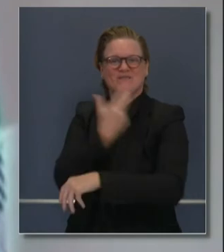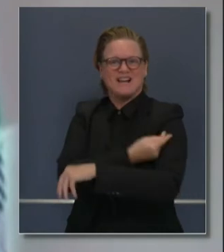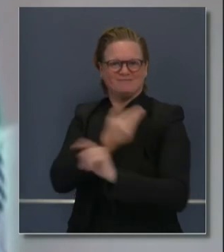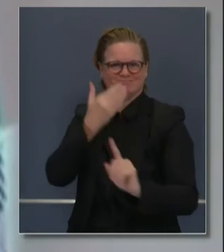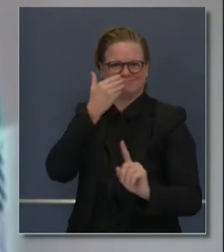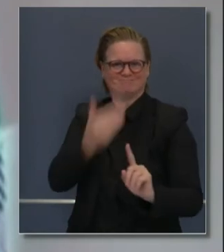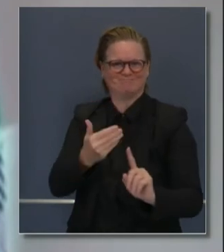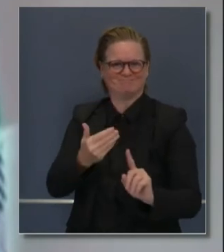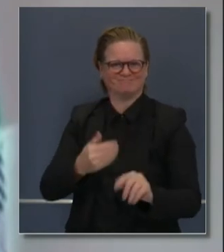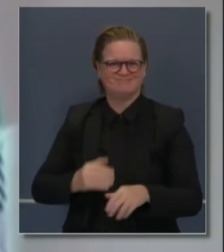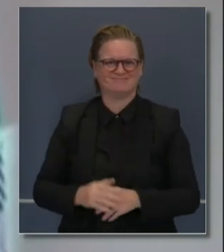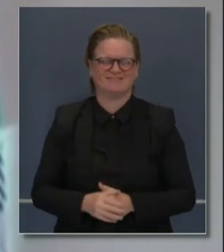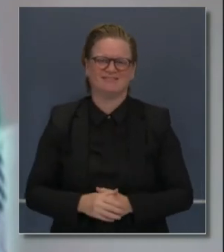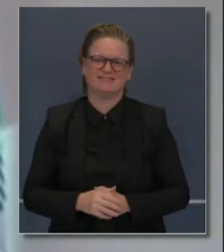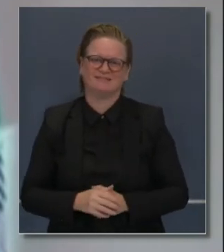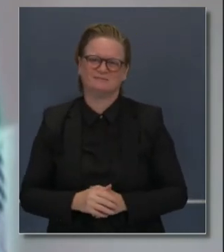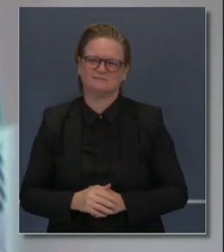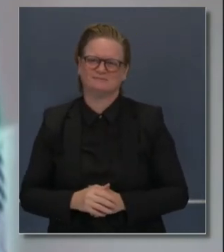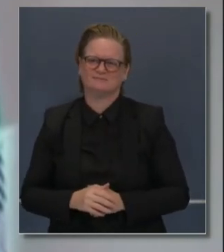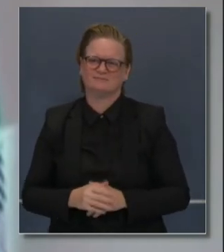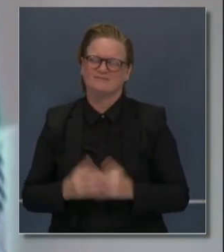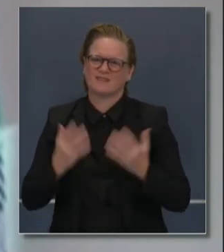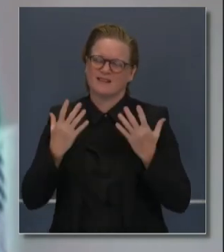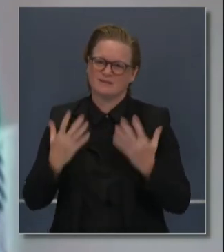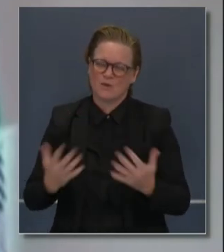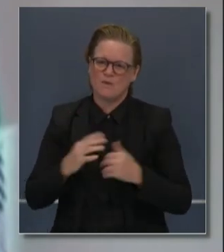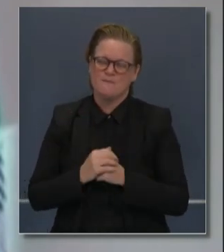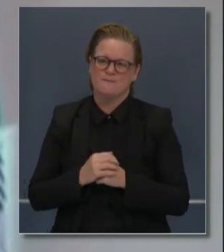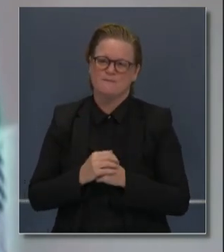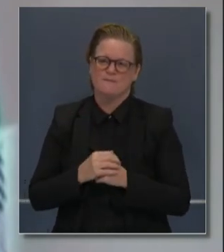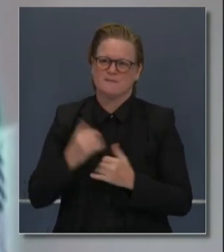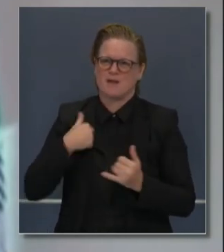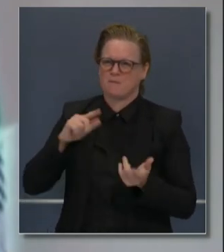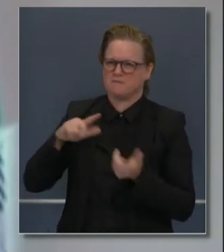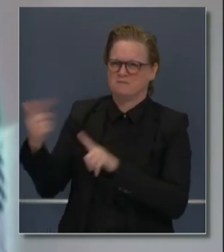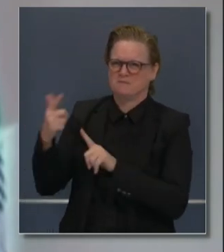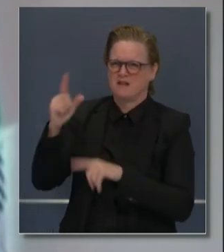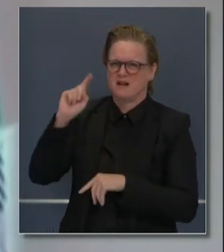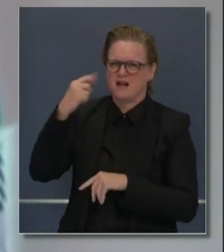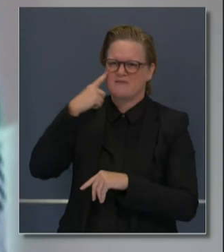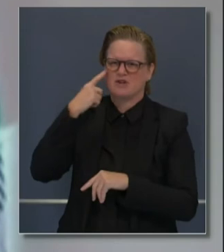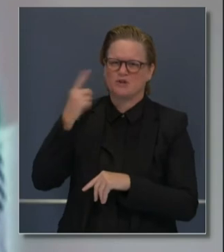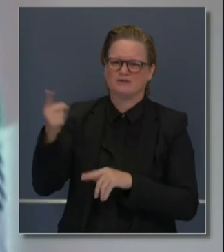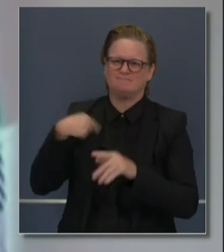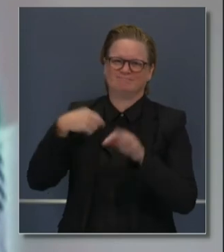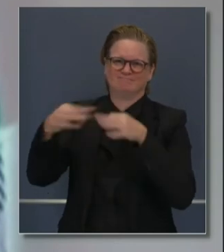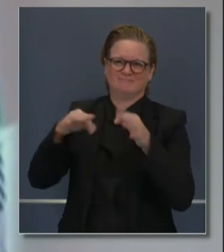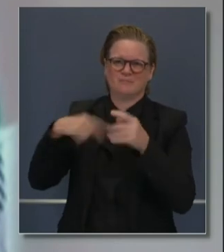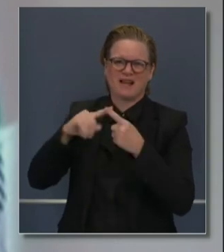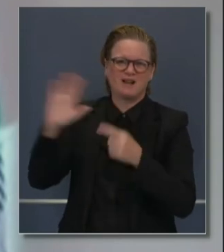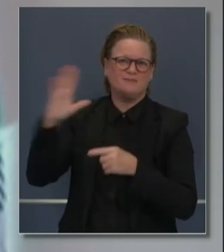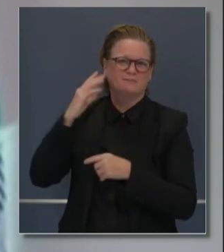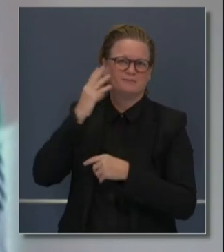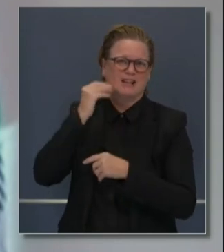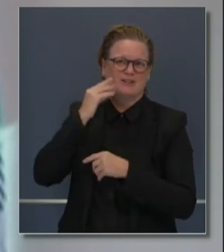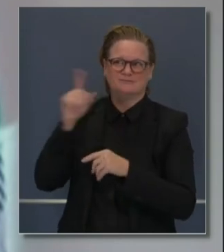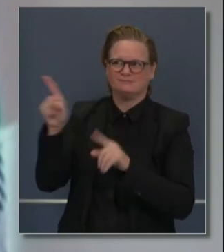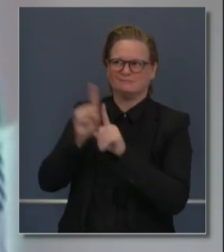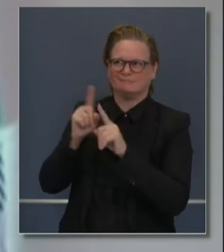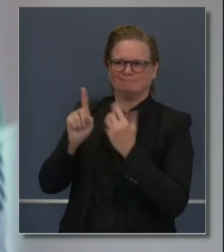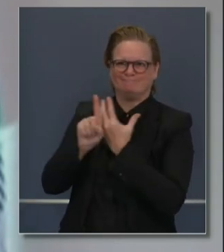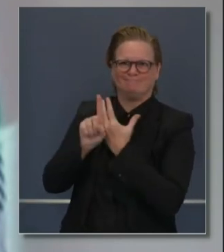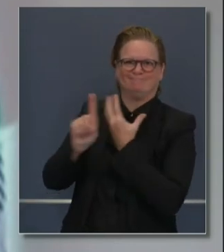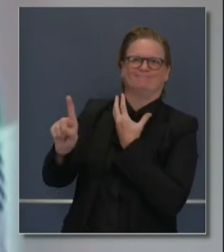own experience and what you and your family are going through. And I'm grateful to all Californians who are